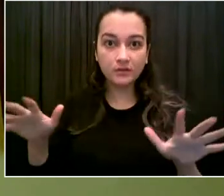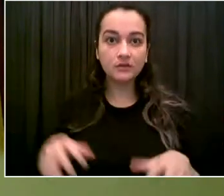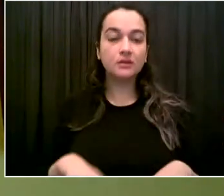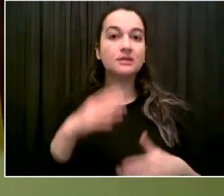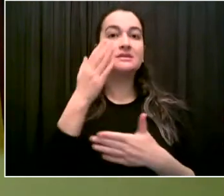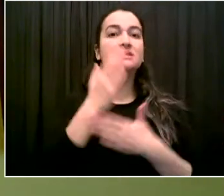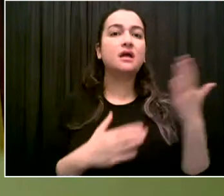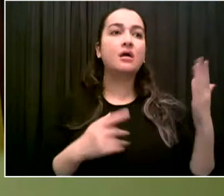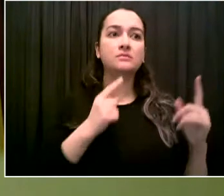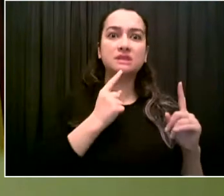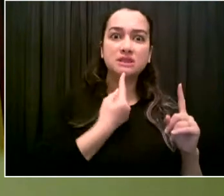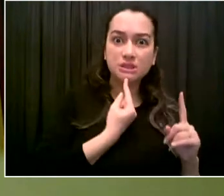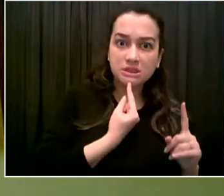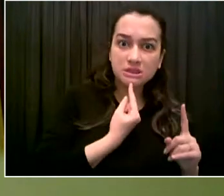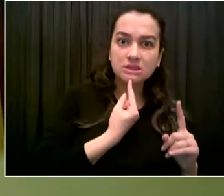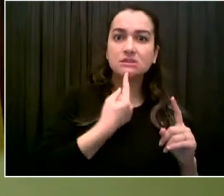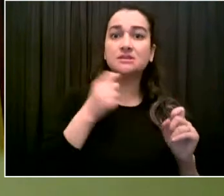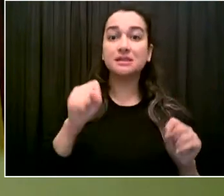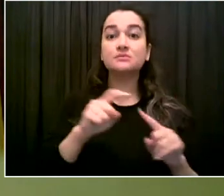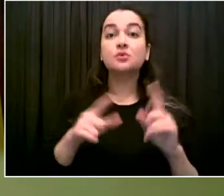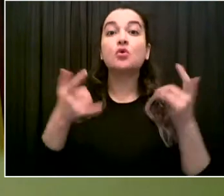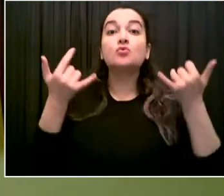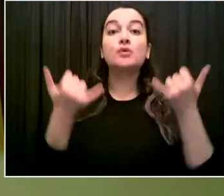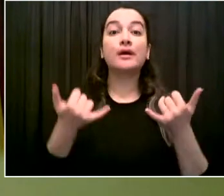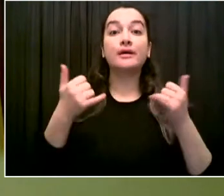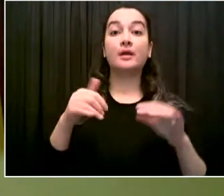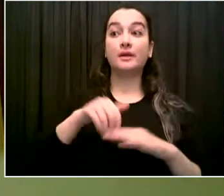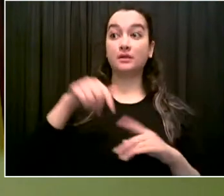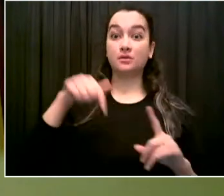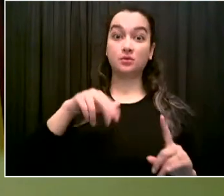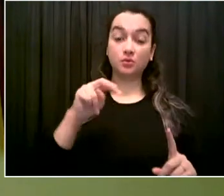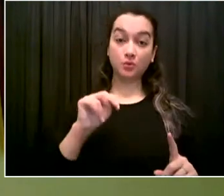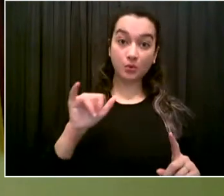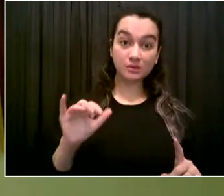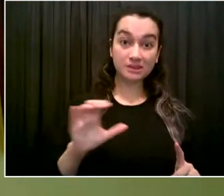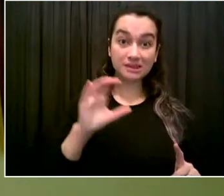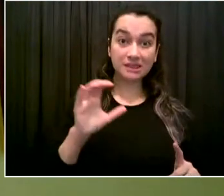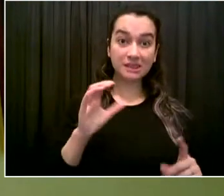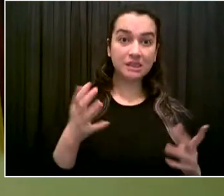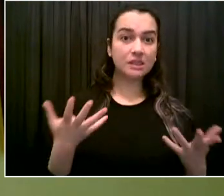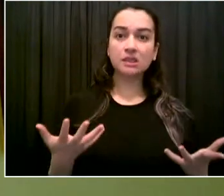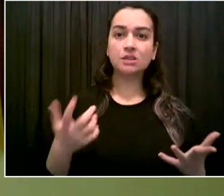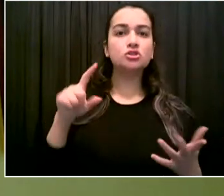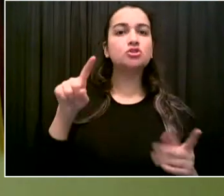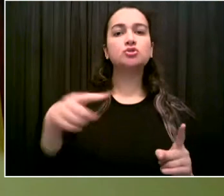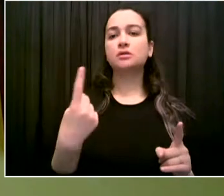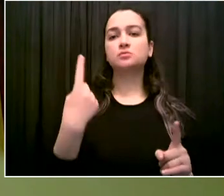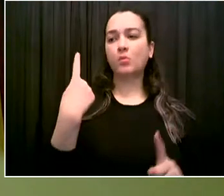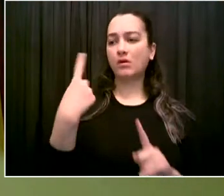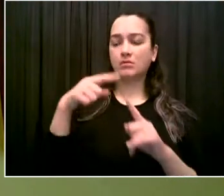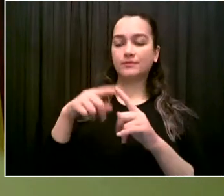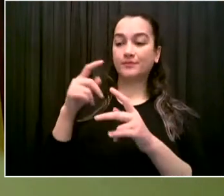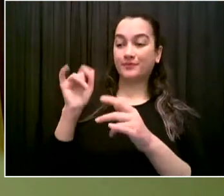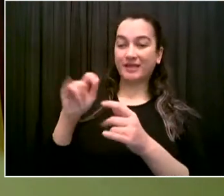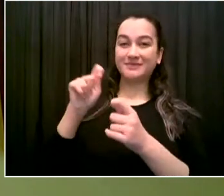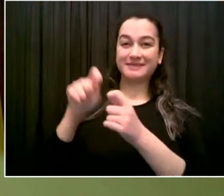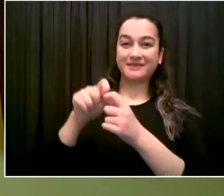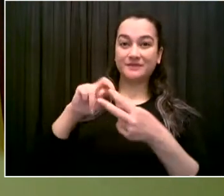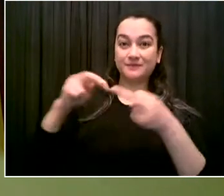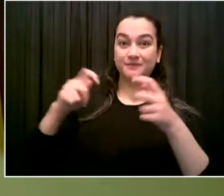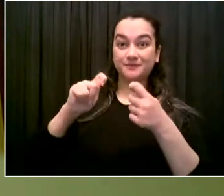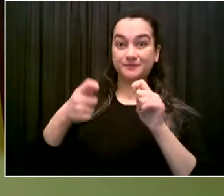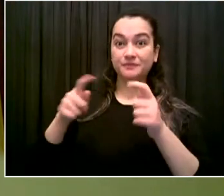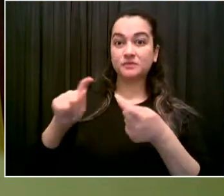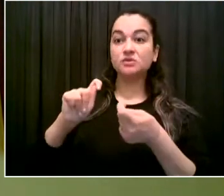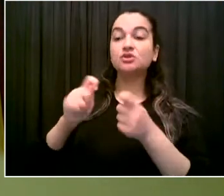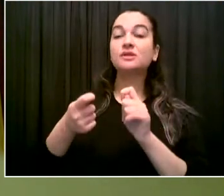does not appear to be more deadly. And then third, and really this is really the most important point to keep emphasizing over and over again, nothing that we have seen